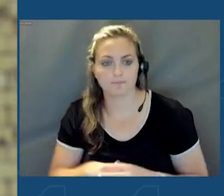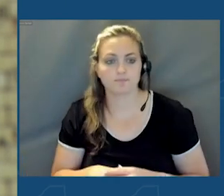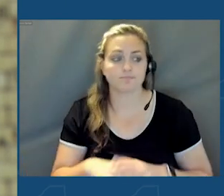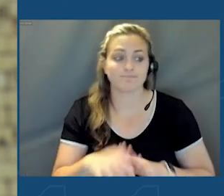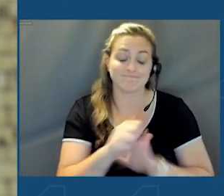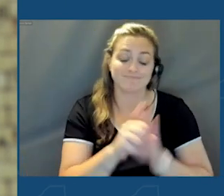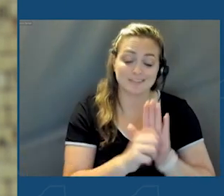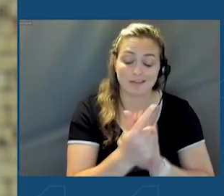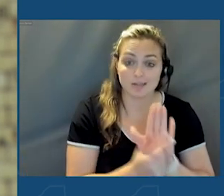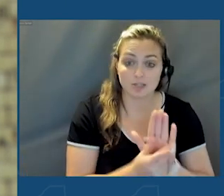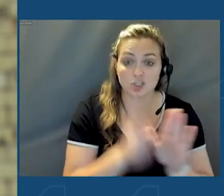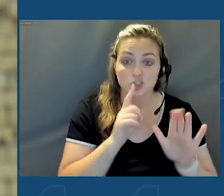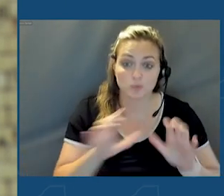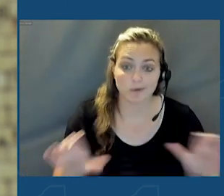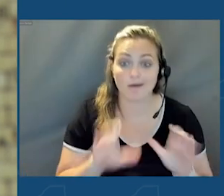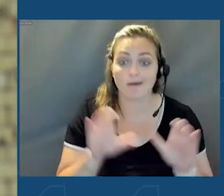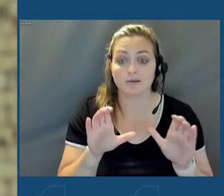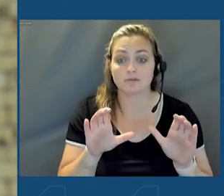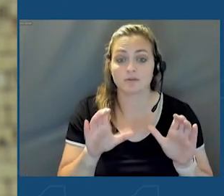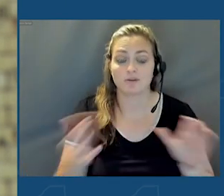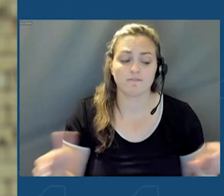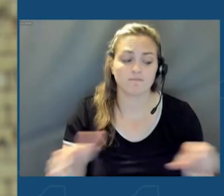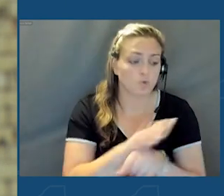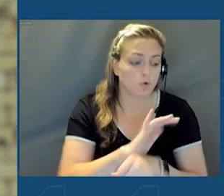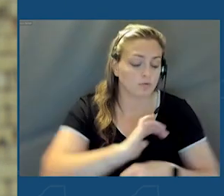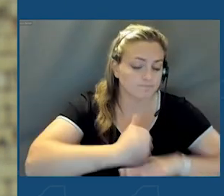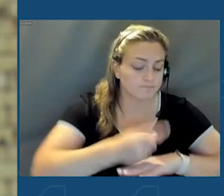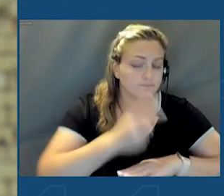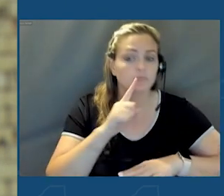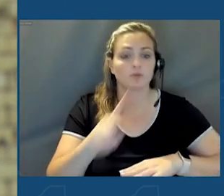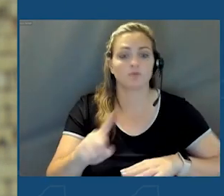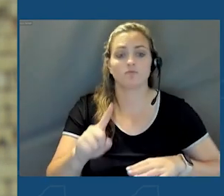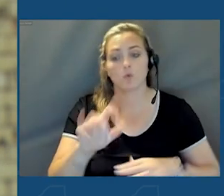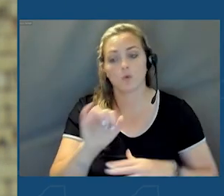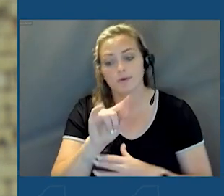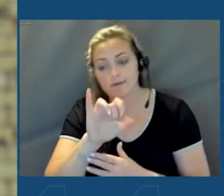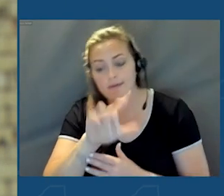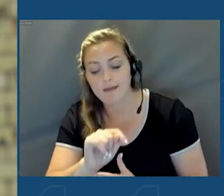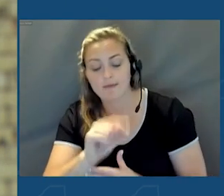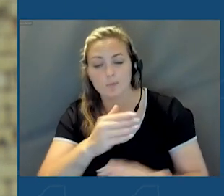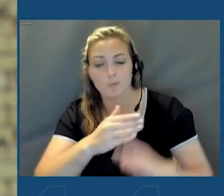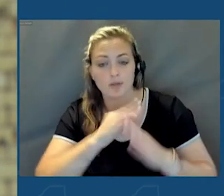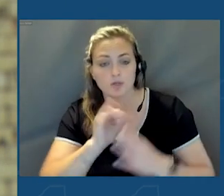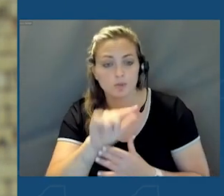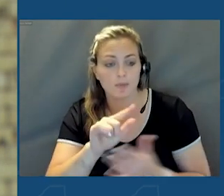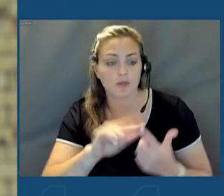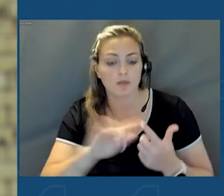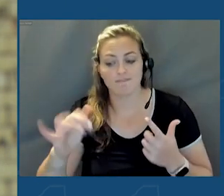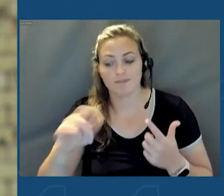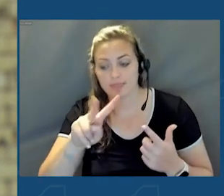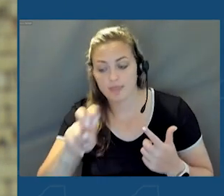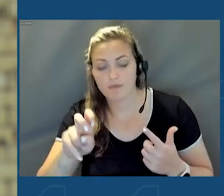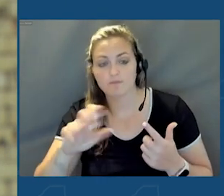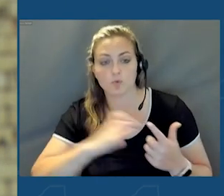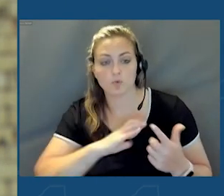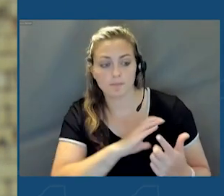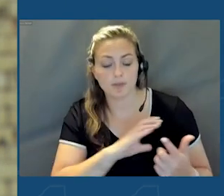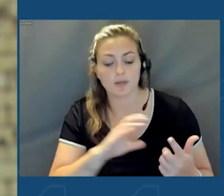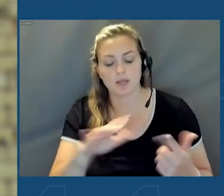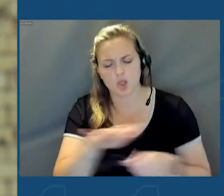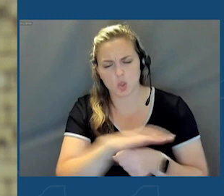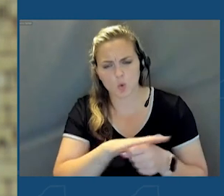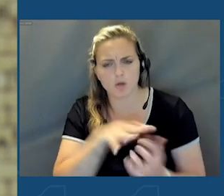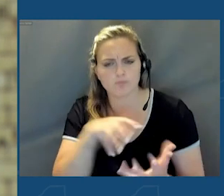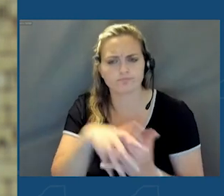legislature to act on a comprehensive set of housing and tenant protection bills. Fifth Avenue Committee and local stakeholders in Gowanus and beyond